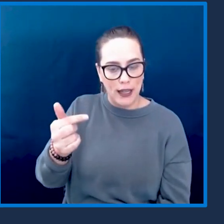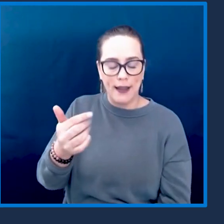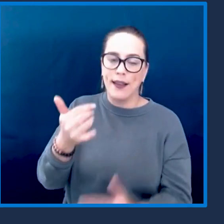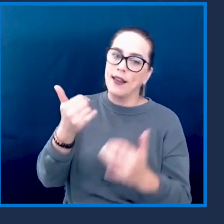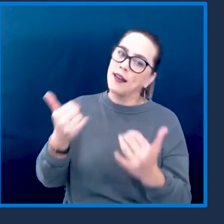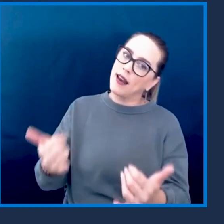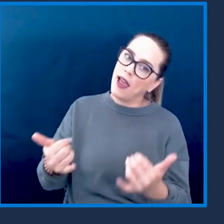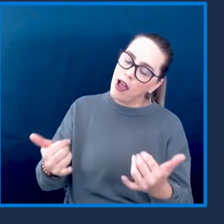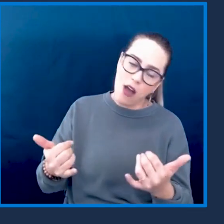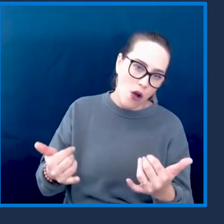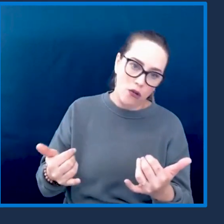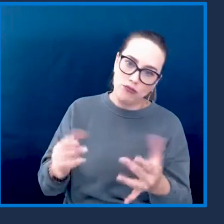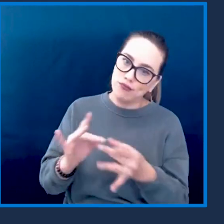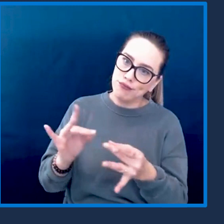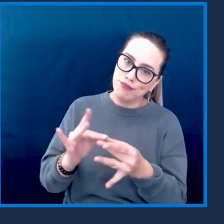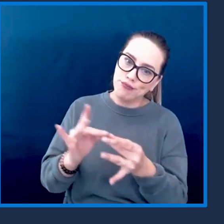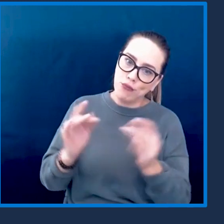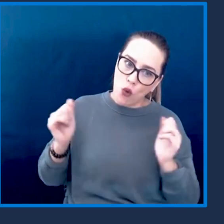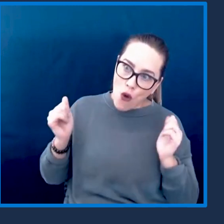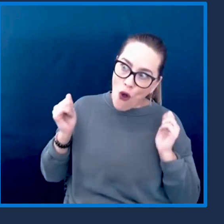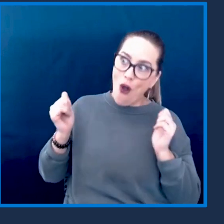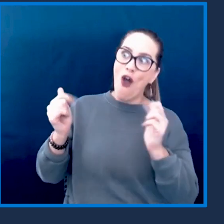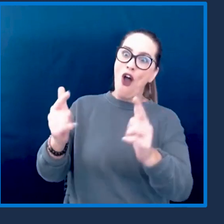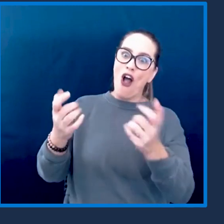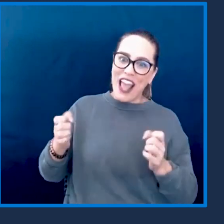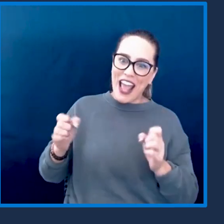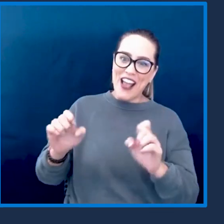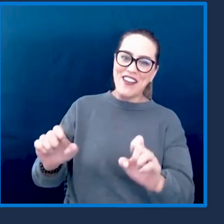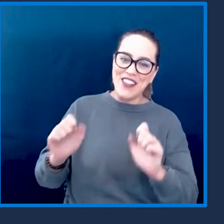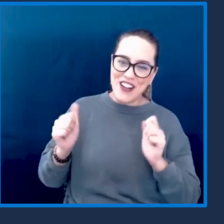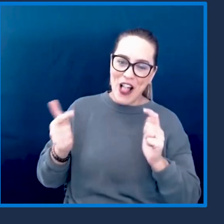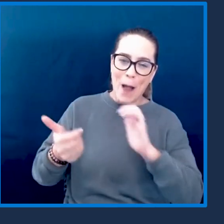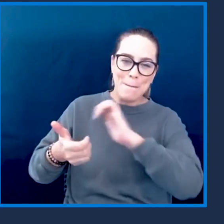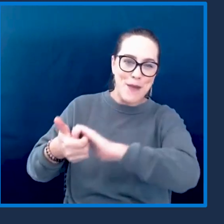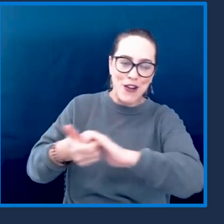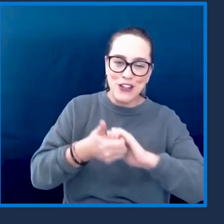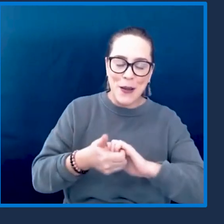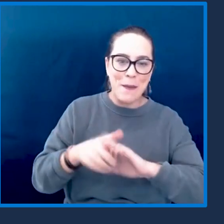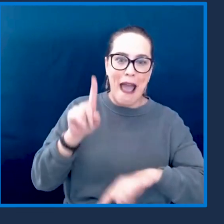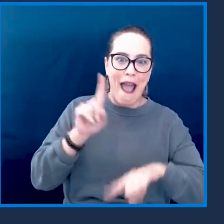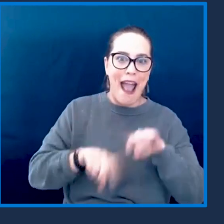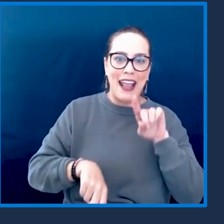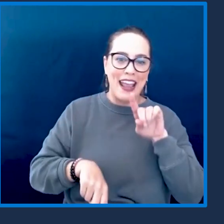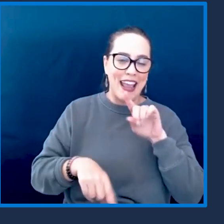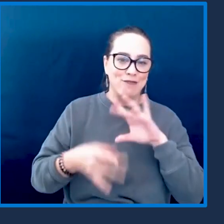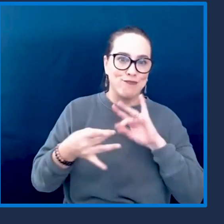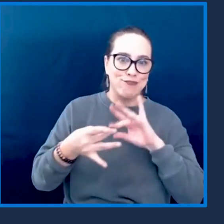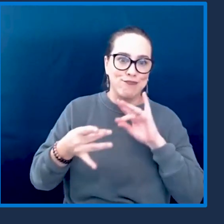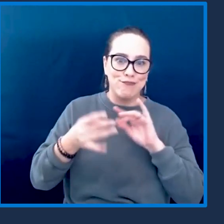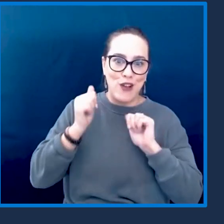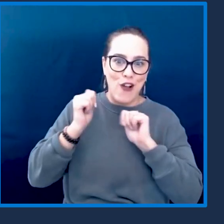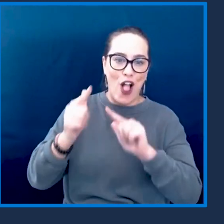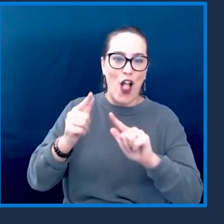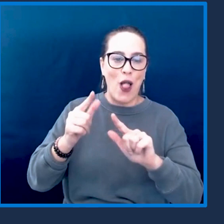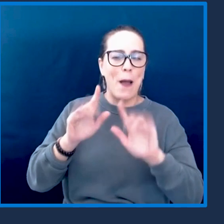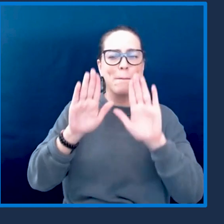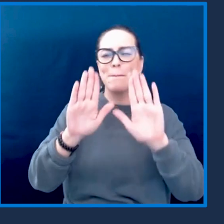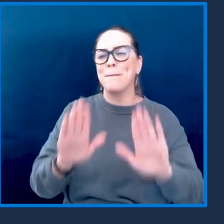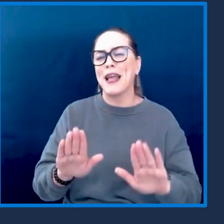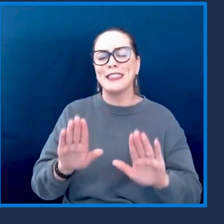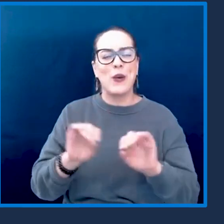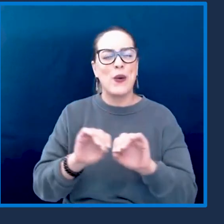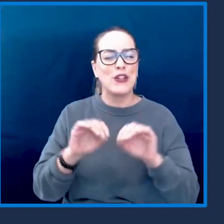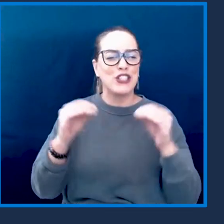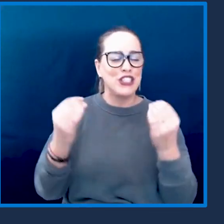speak to all of our efforts or even all of our partnerships that we have with amazing organizations like the Challenged Athletes Foundation and